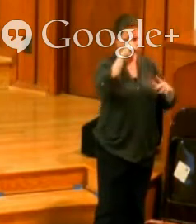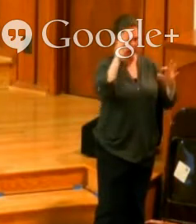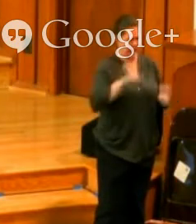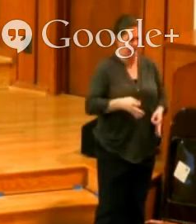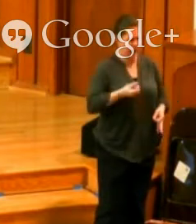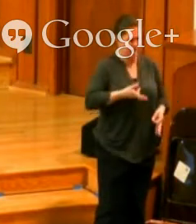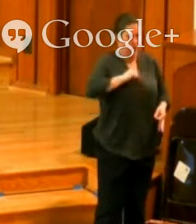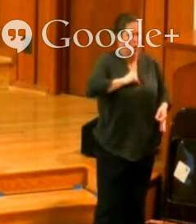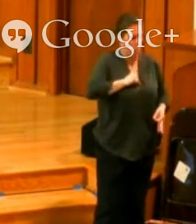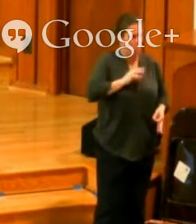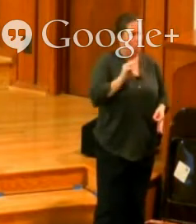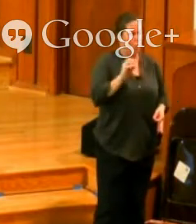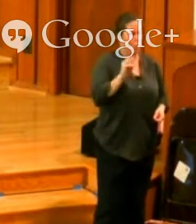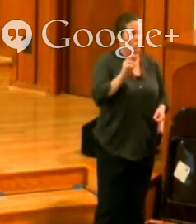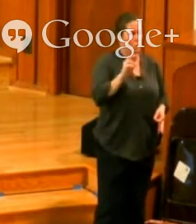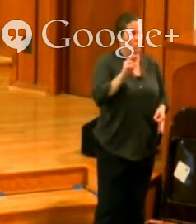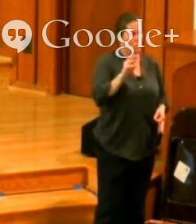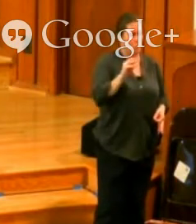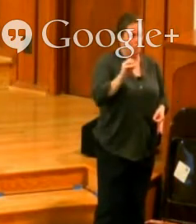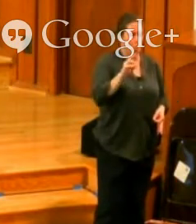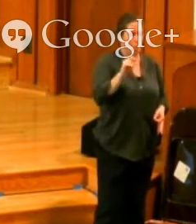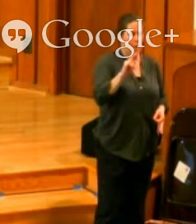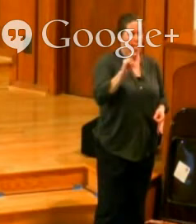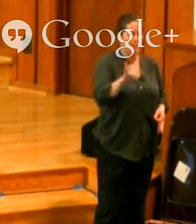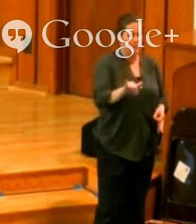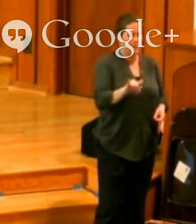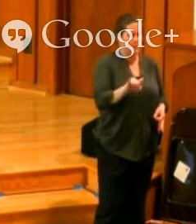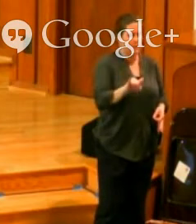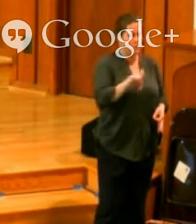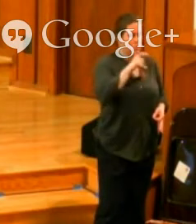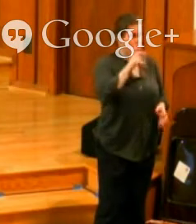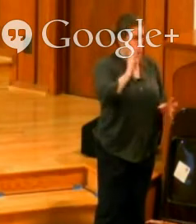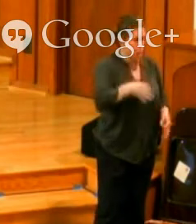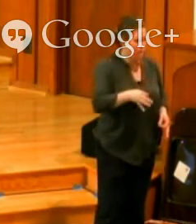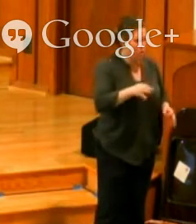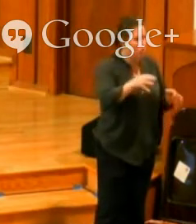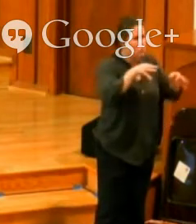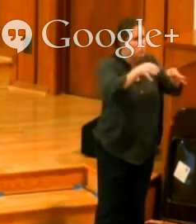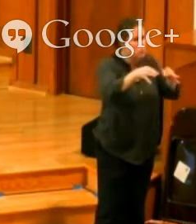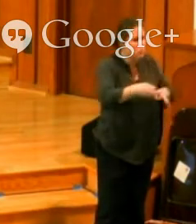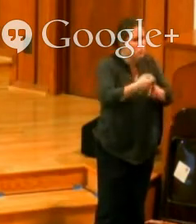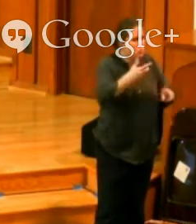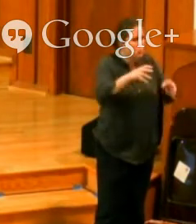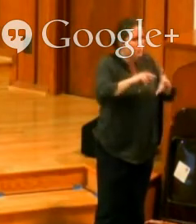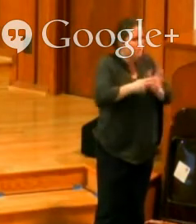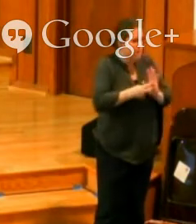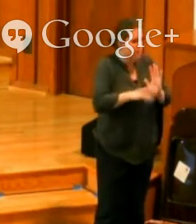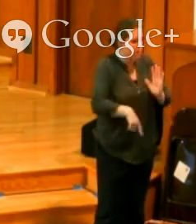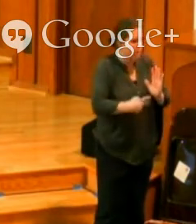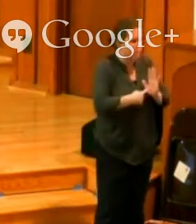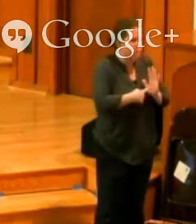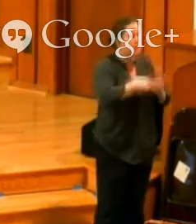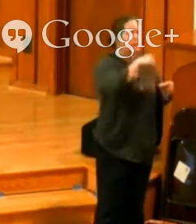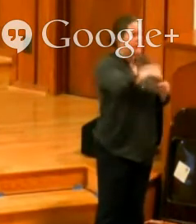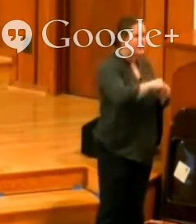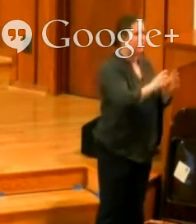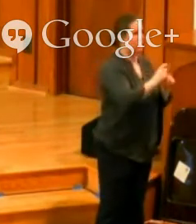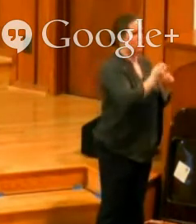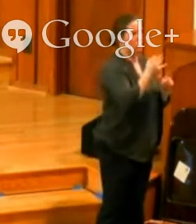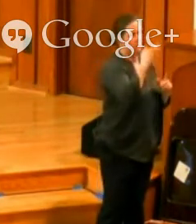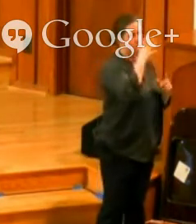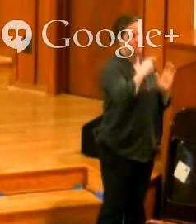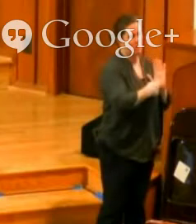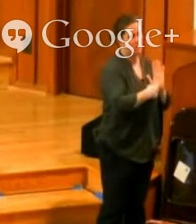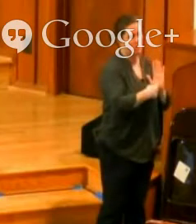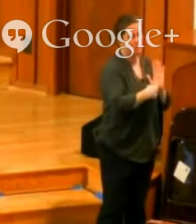really defines morality? Where do we find this concept? We find it in the Word of God. You know, this is a statistic.